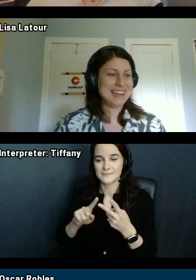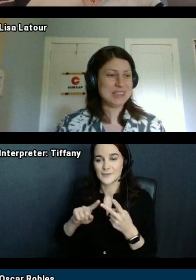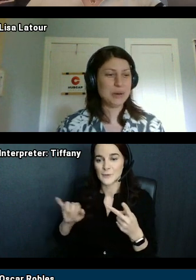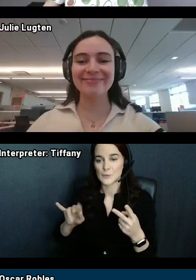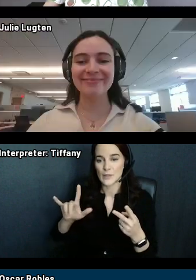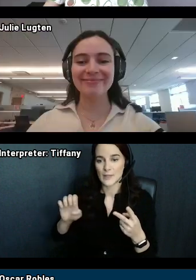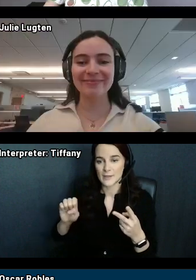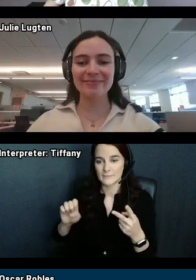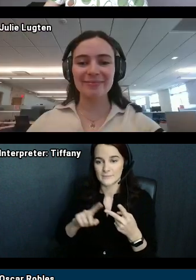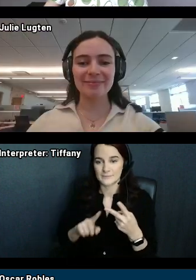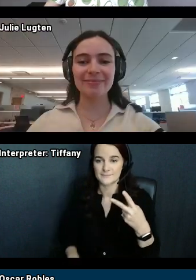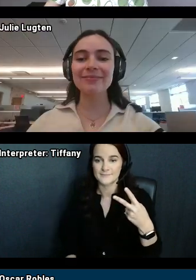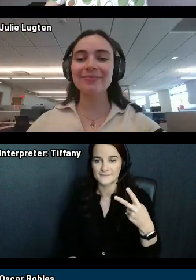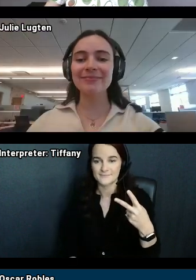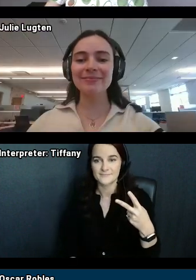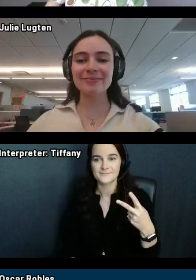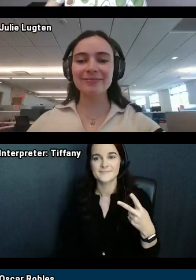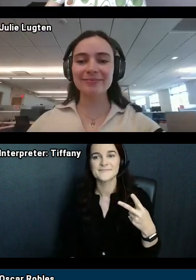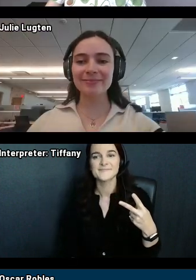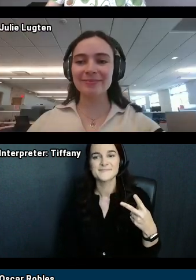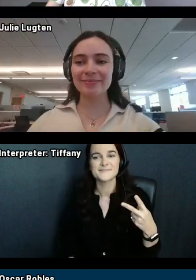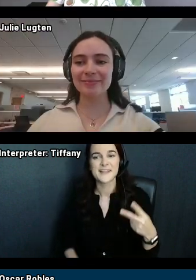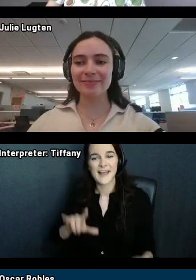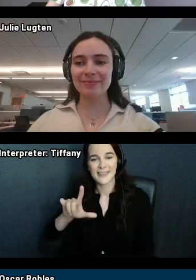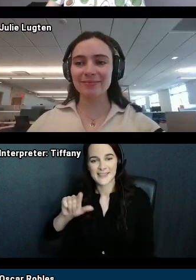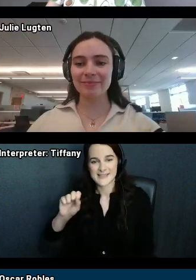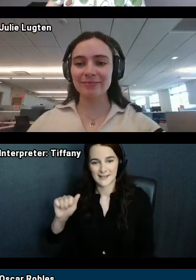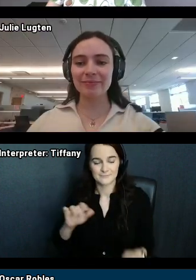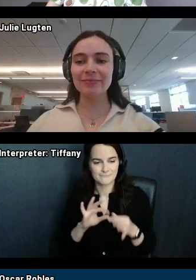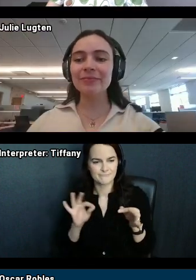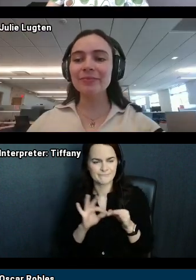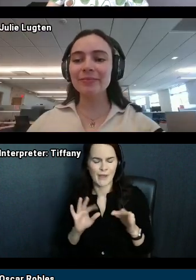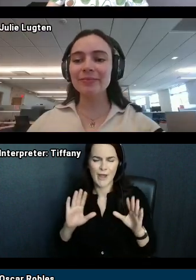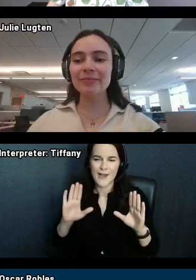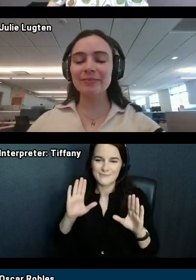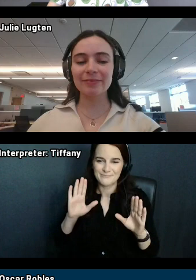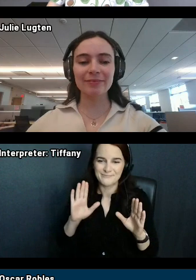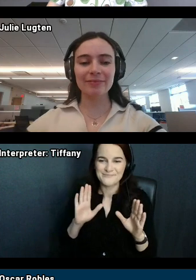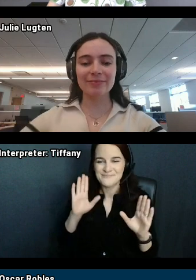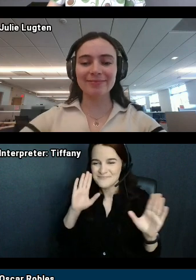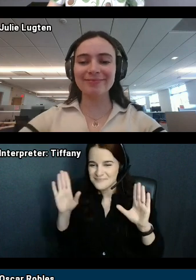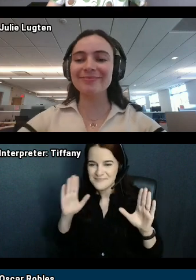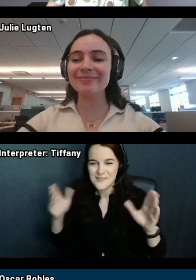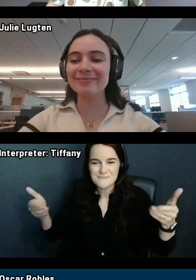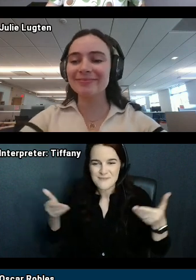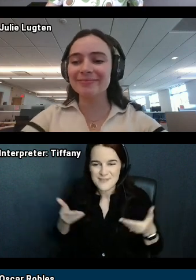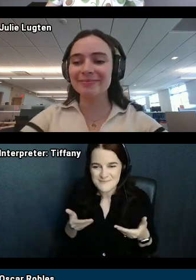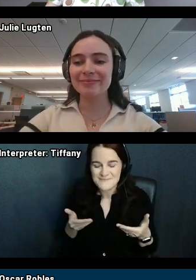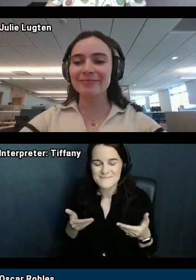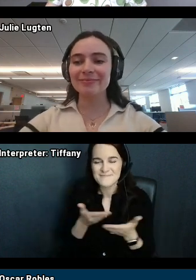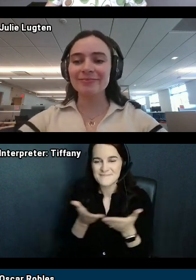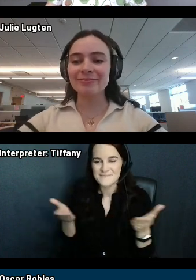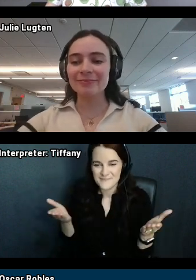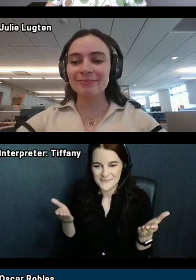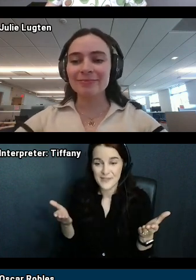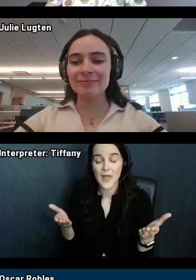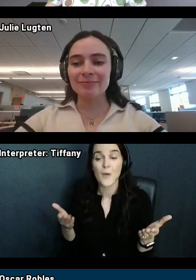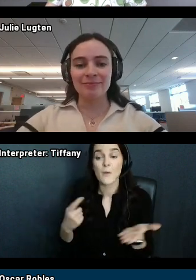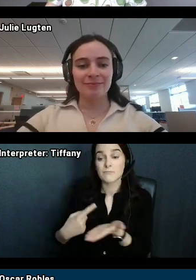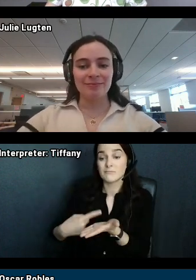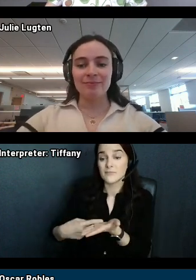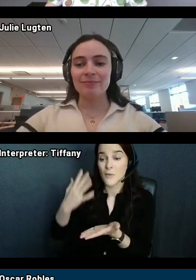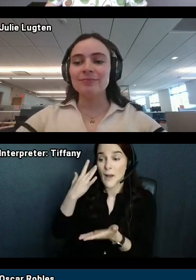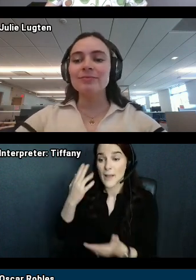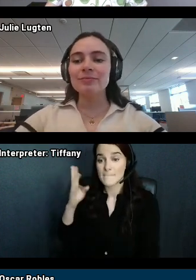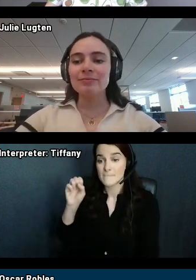All right, welcome everybody. So we're talking about this today because HubSpot has come out with new features that make the